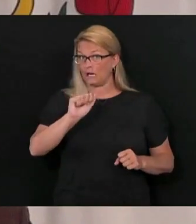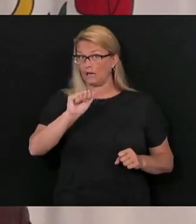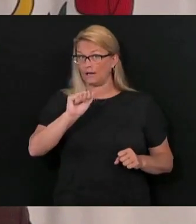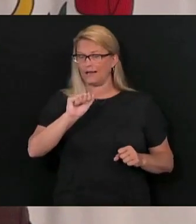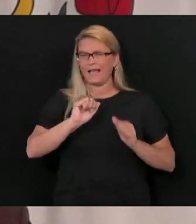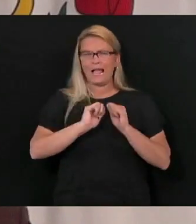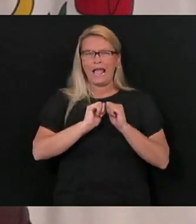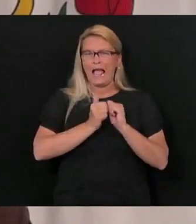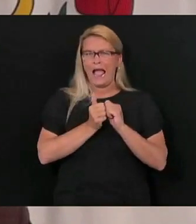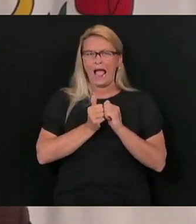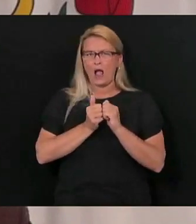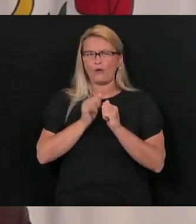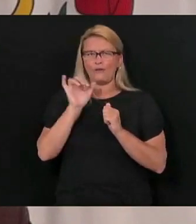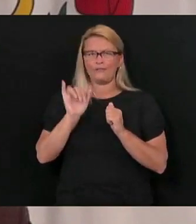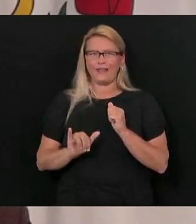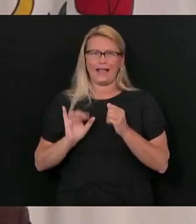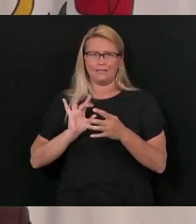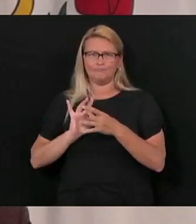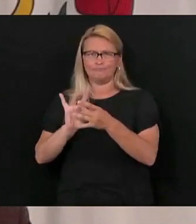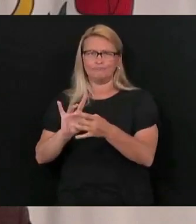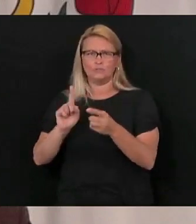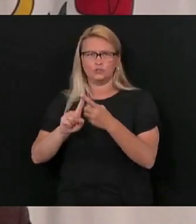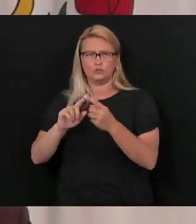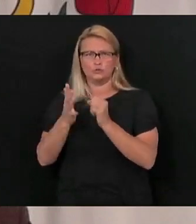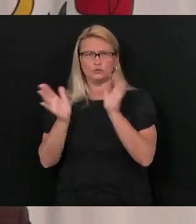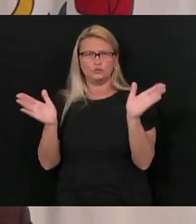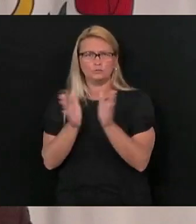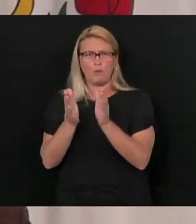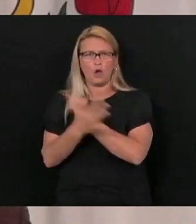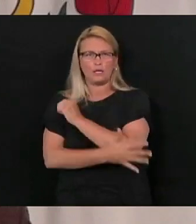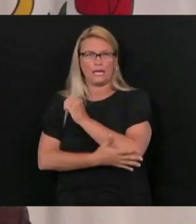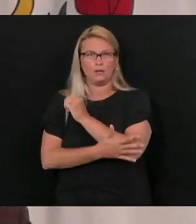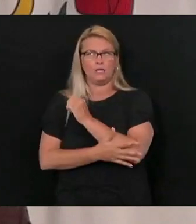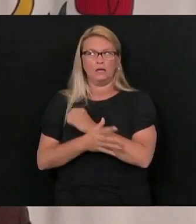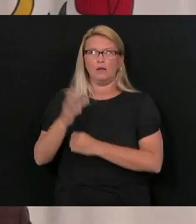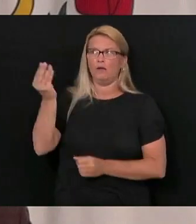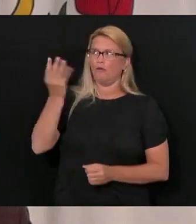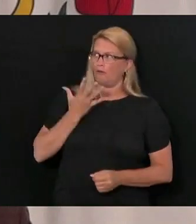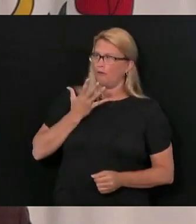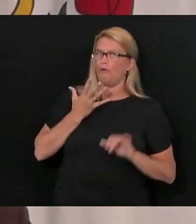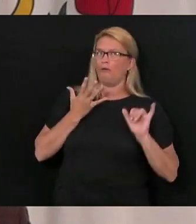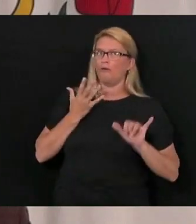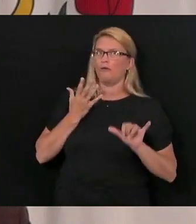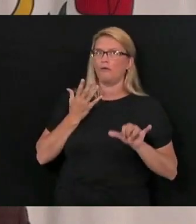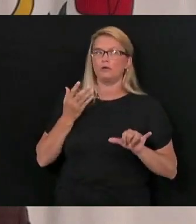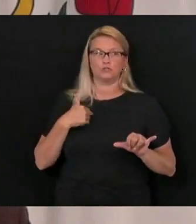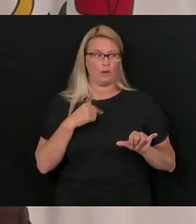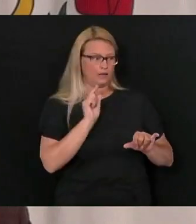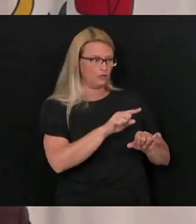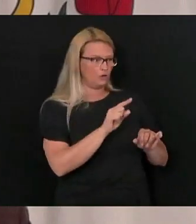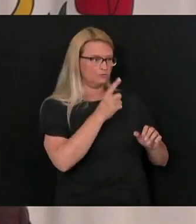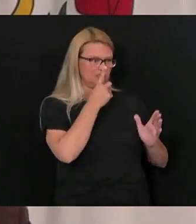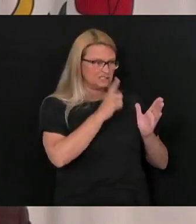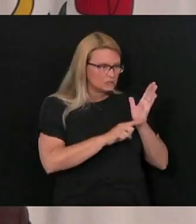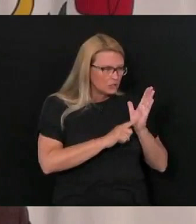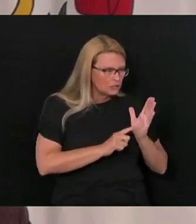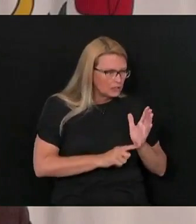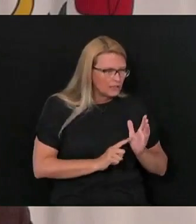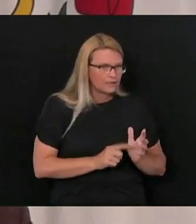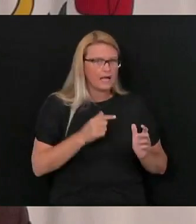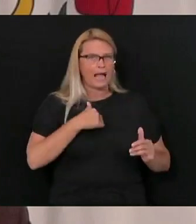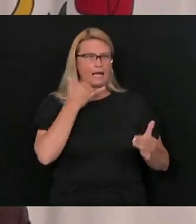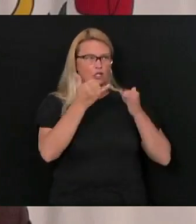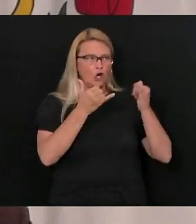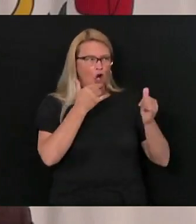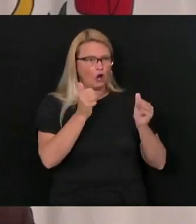but that's all somebody's got to say to me, and I'm going to go back and double check it. So I went back and we started through the math, and we called